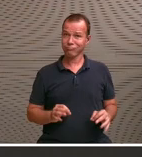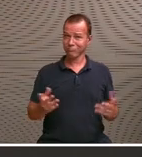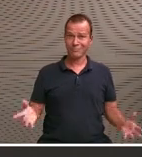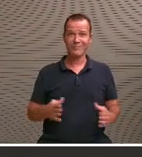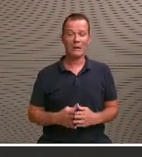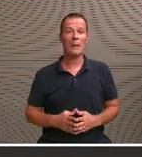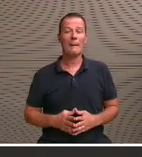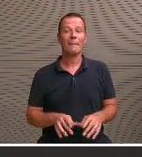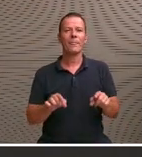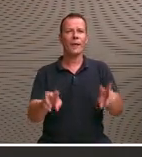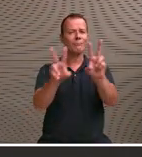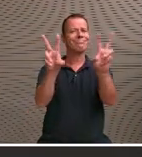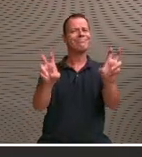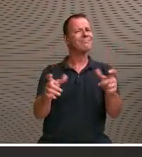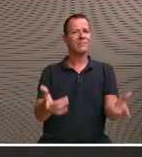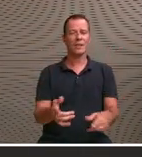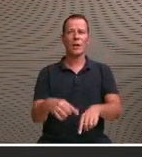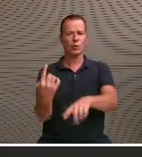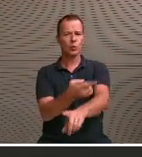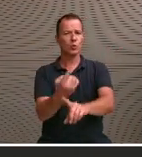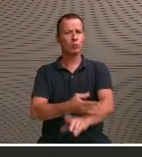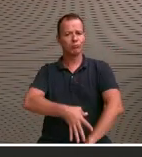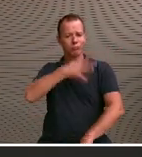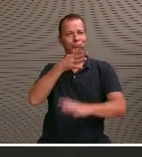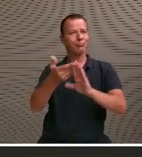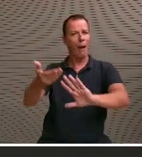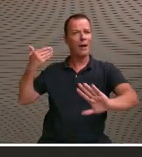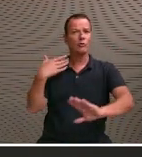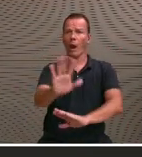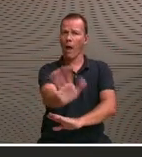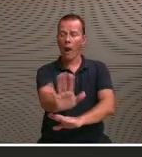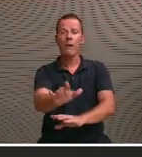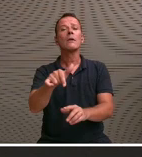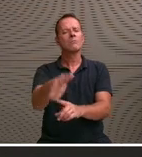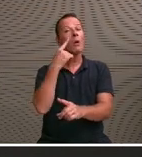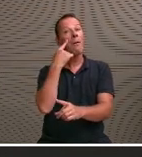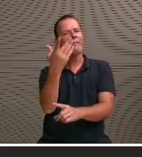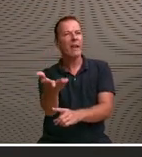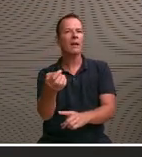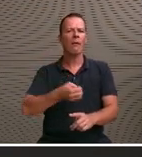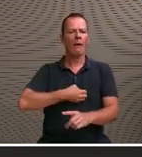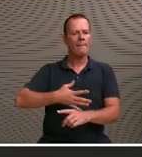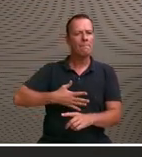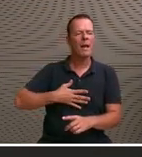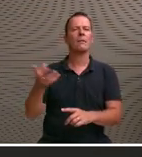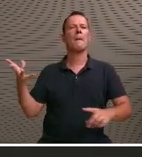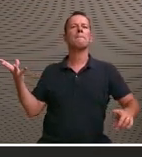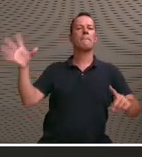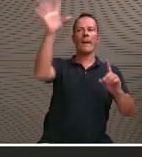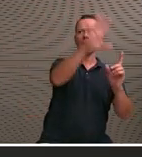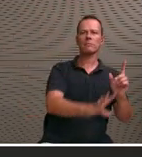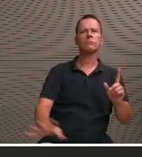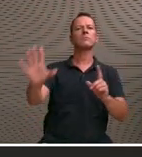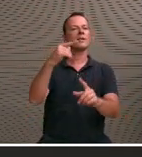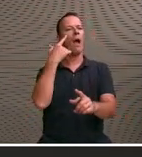of speeches ago. I'm talking about the race to see which companies and countries can capture the significant